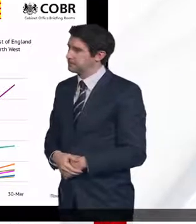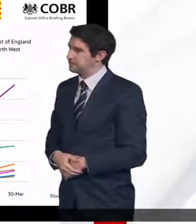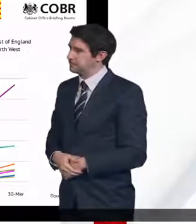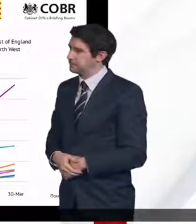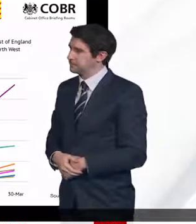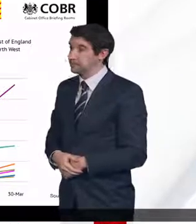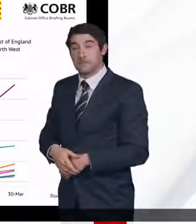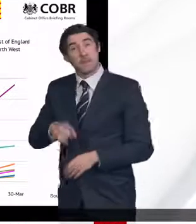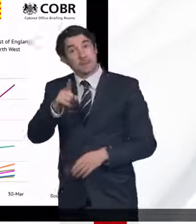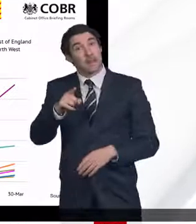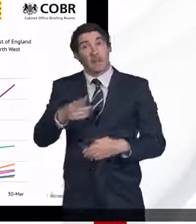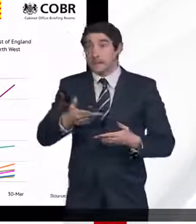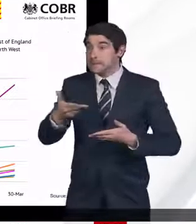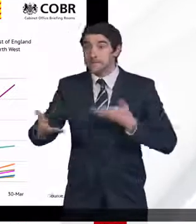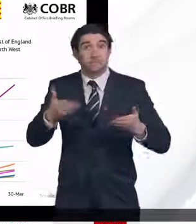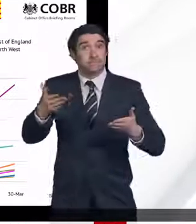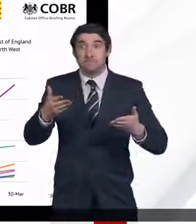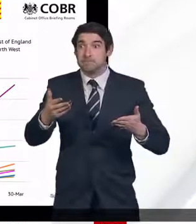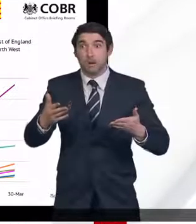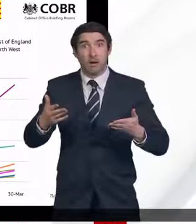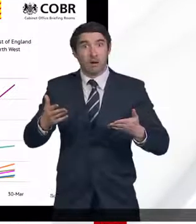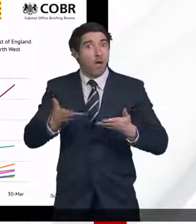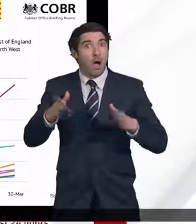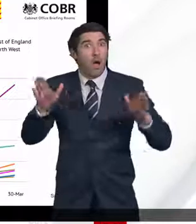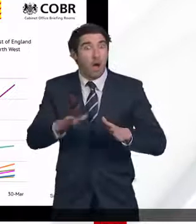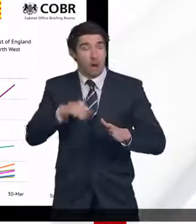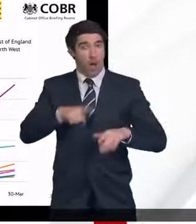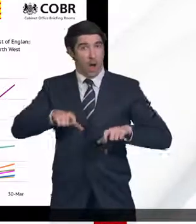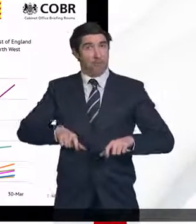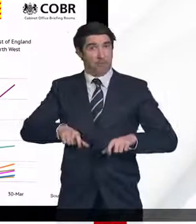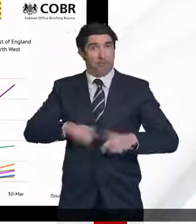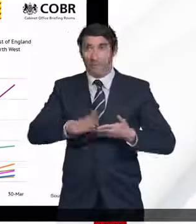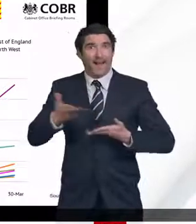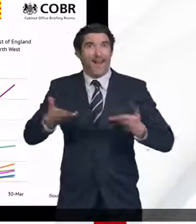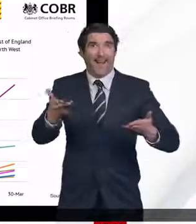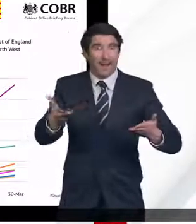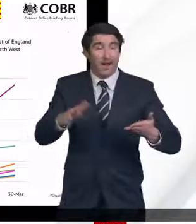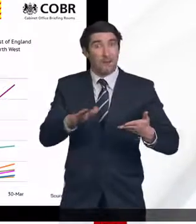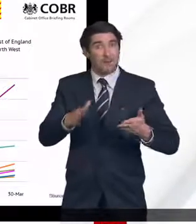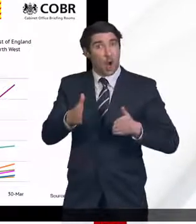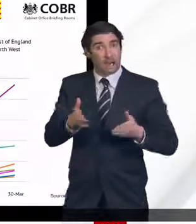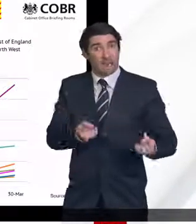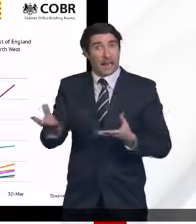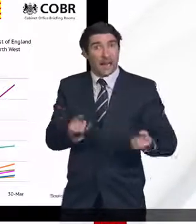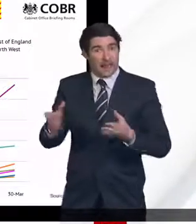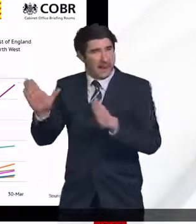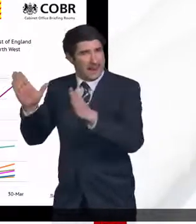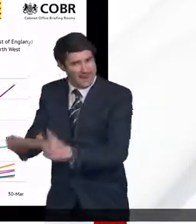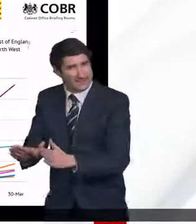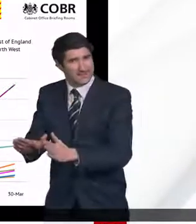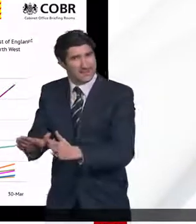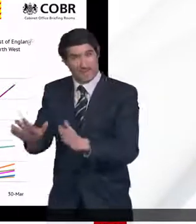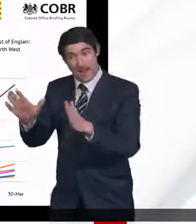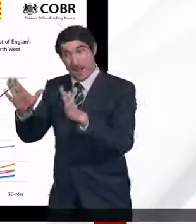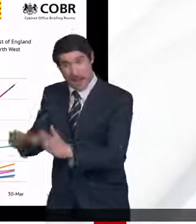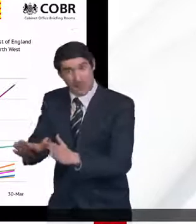fewer hospital admissions. Hospital admissions typically occur a week or two after an infection. And remember, for the vast majority of